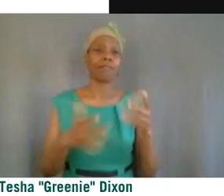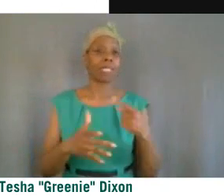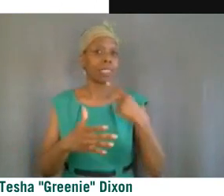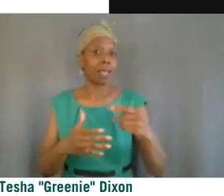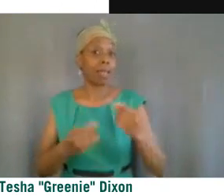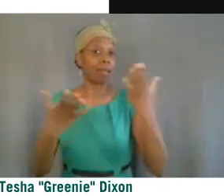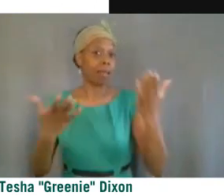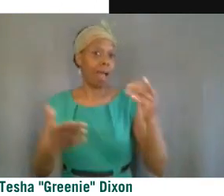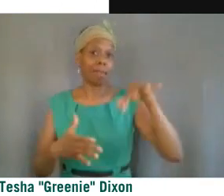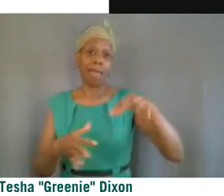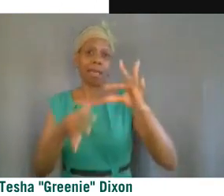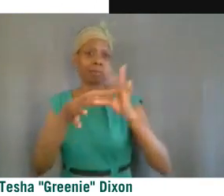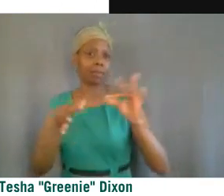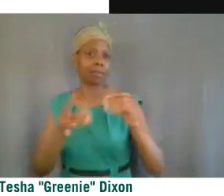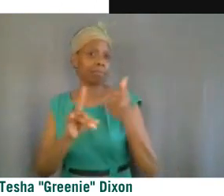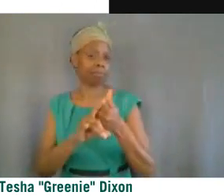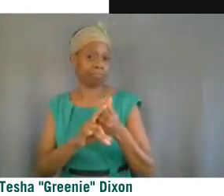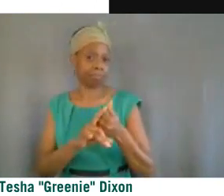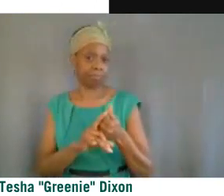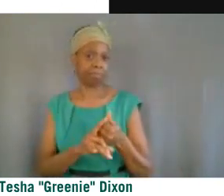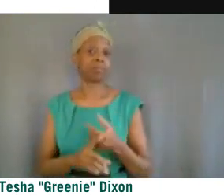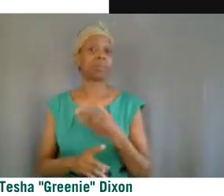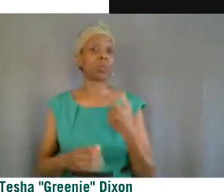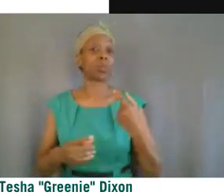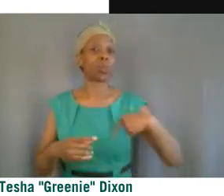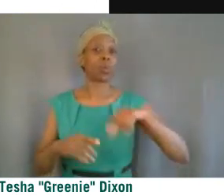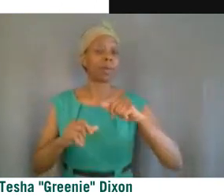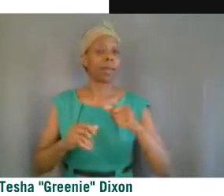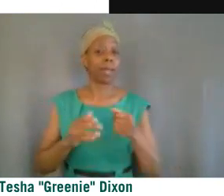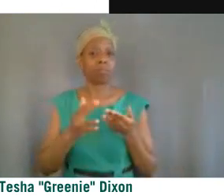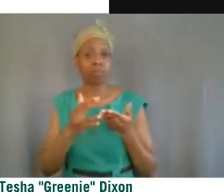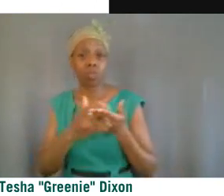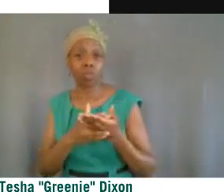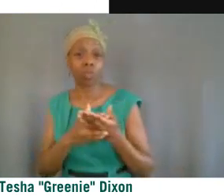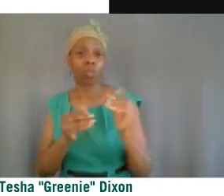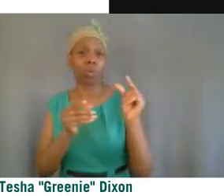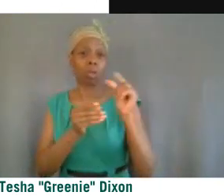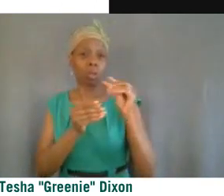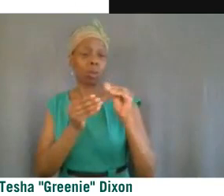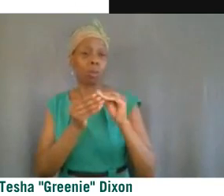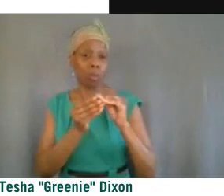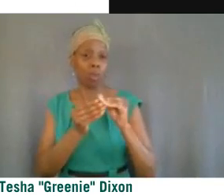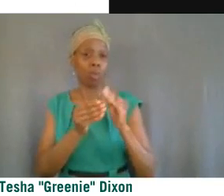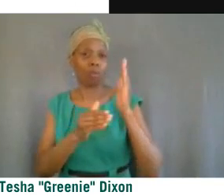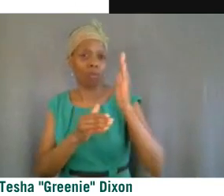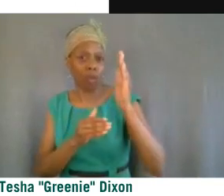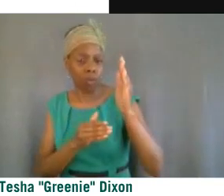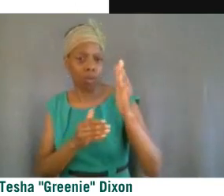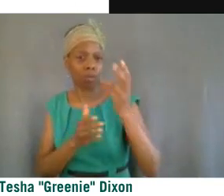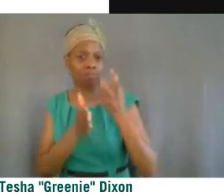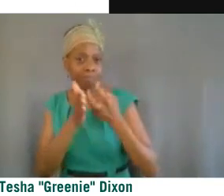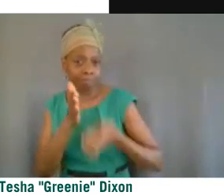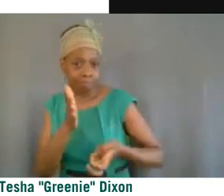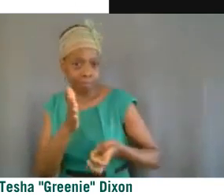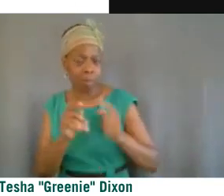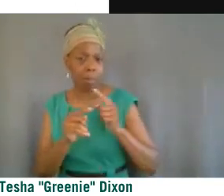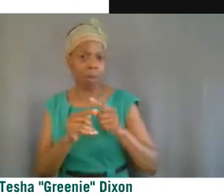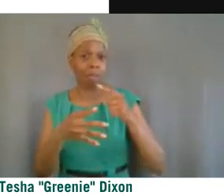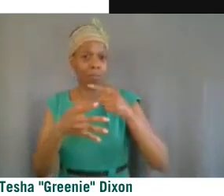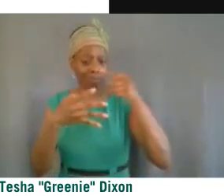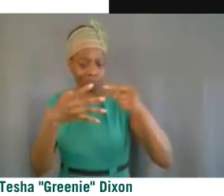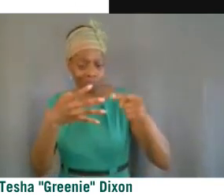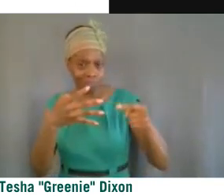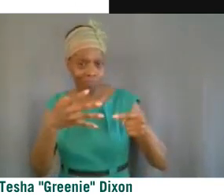And we can go through this a little bit further, but those